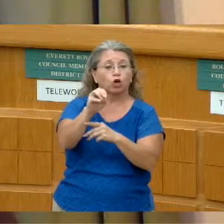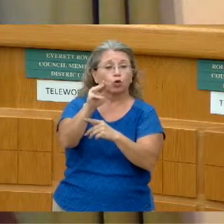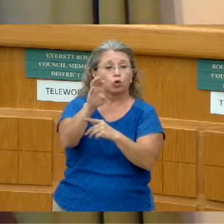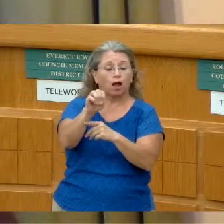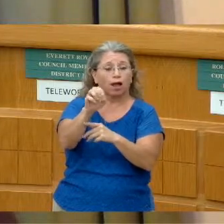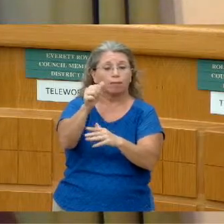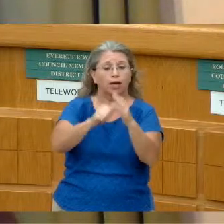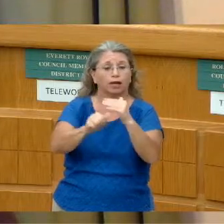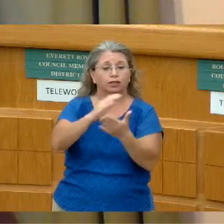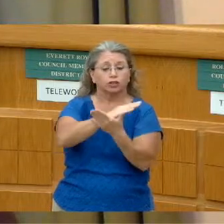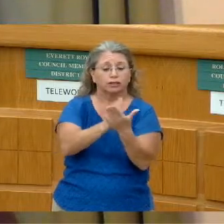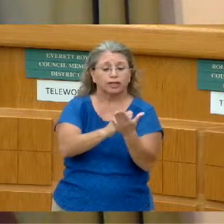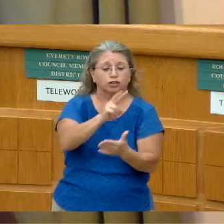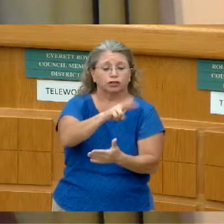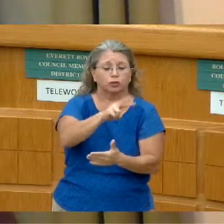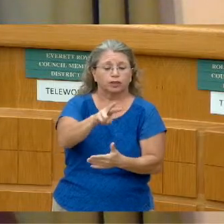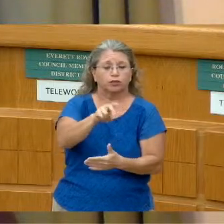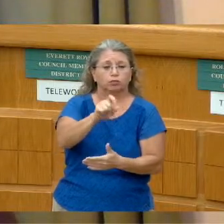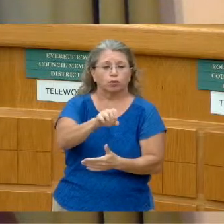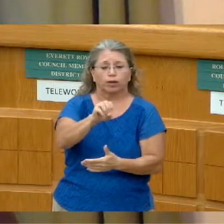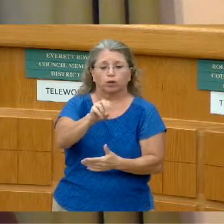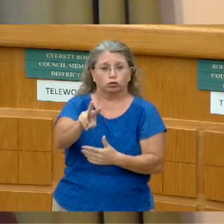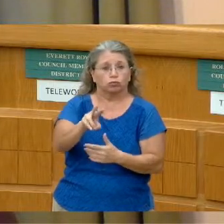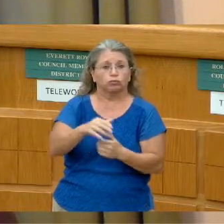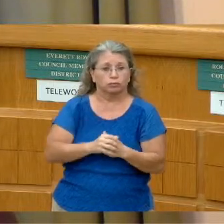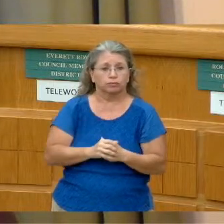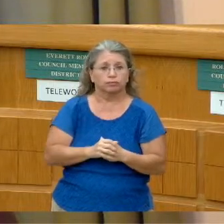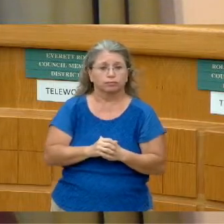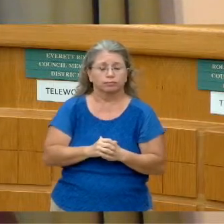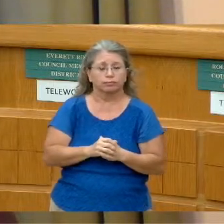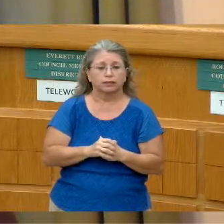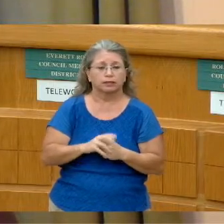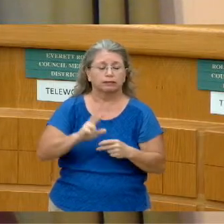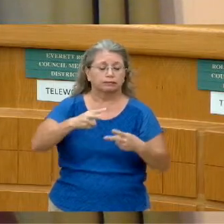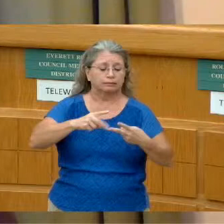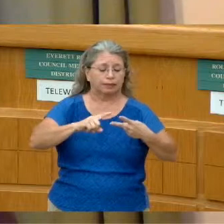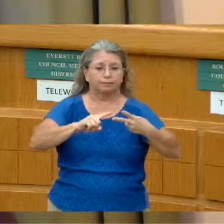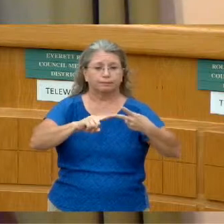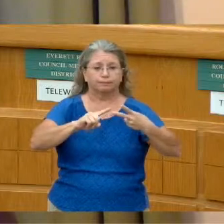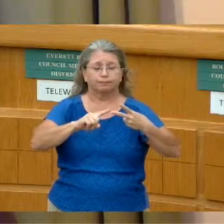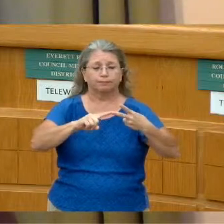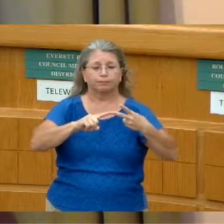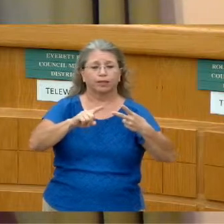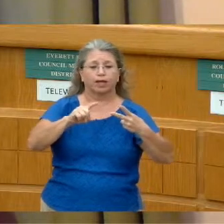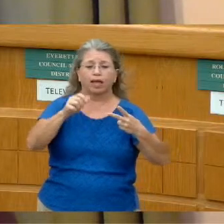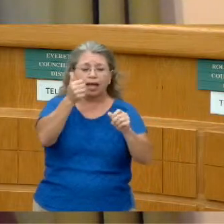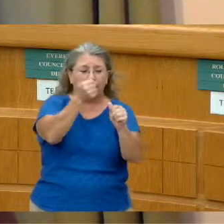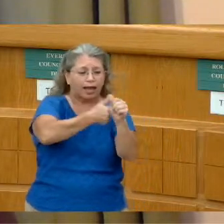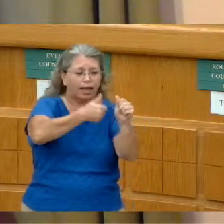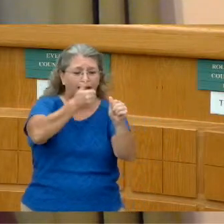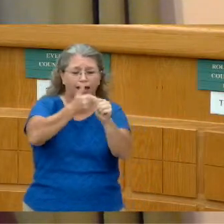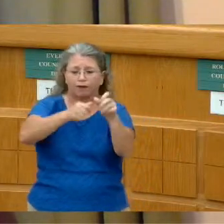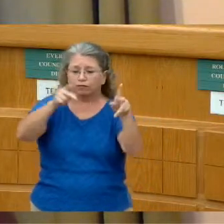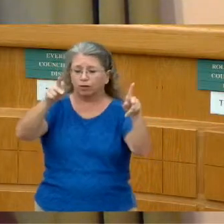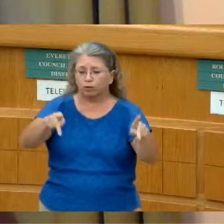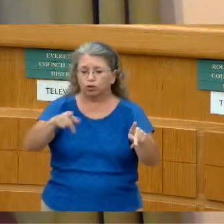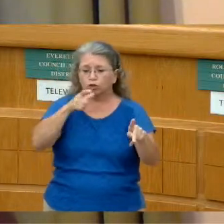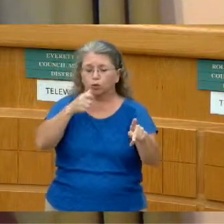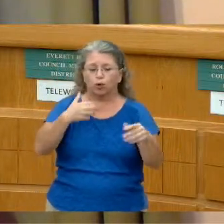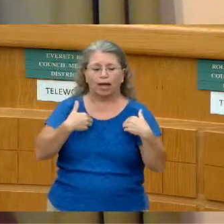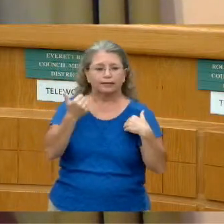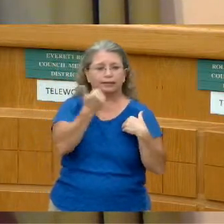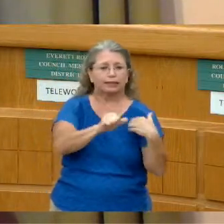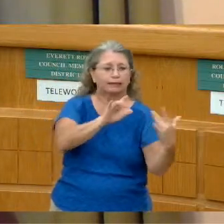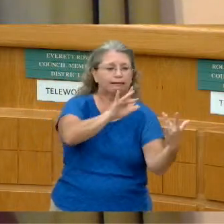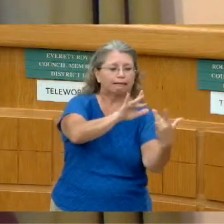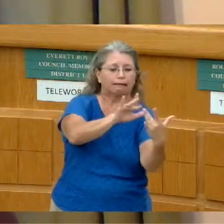Section 22.02. The second requirement is everyone that comes in contact with a positive